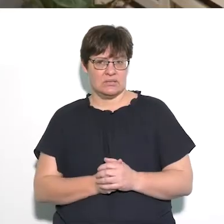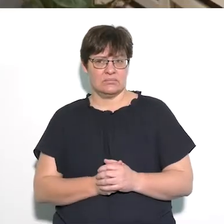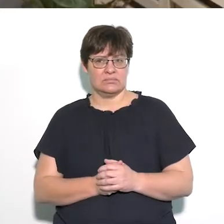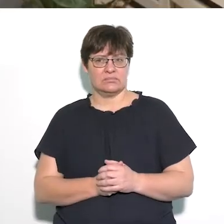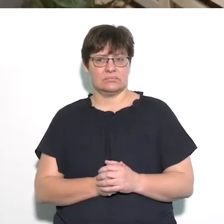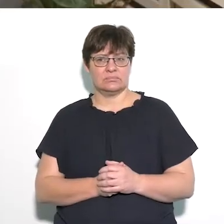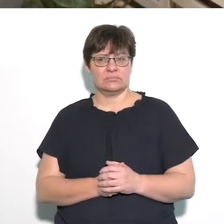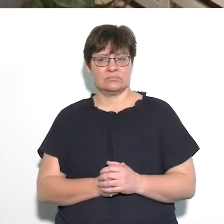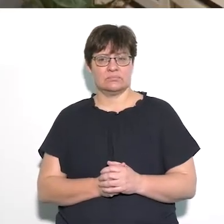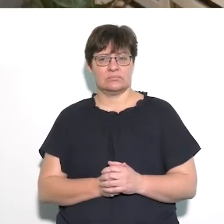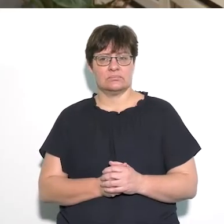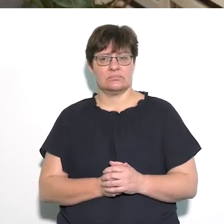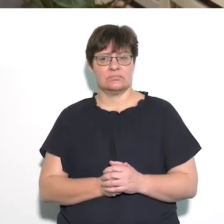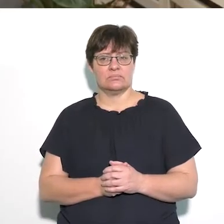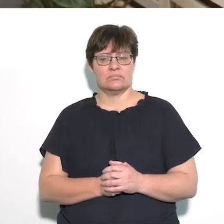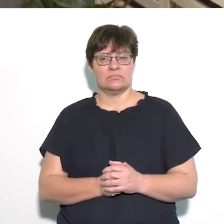that out for now,